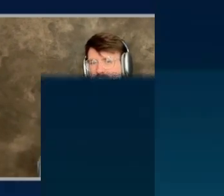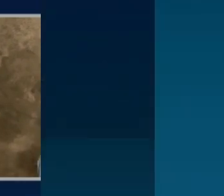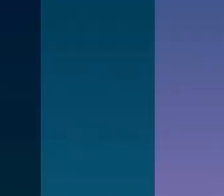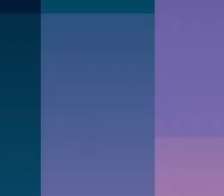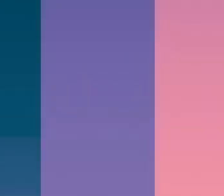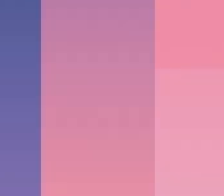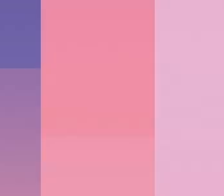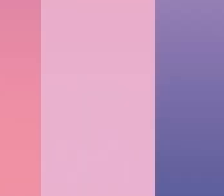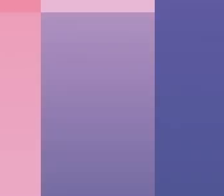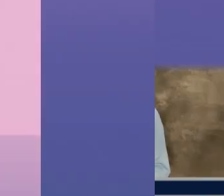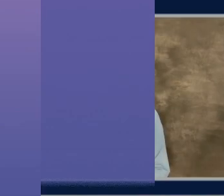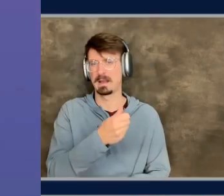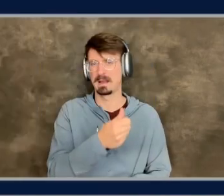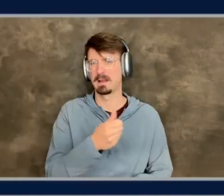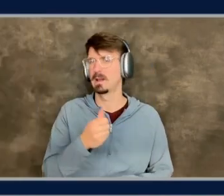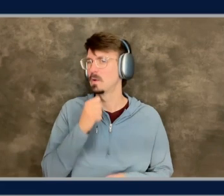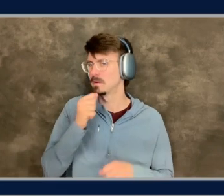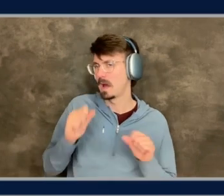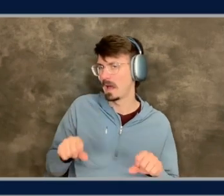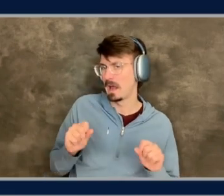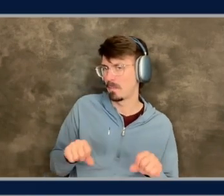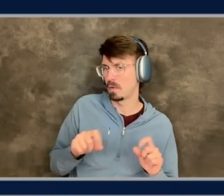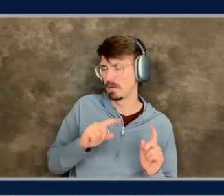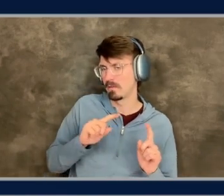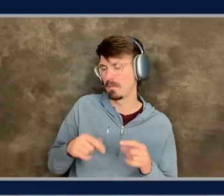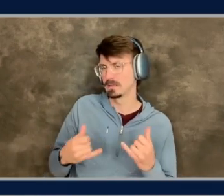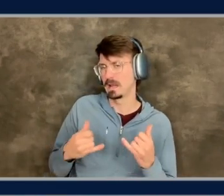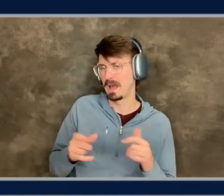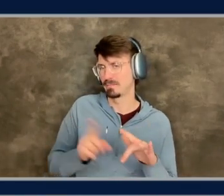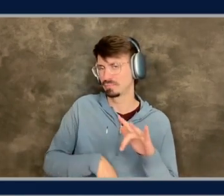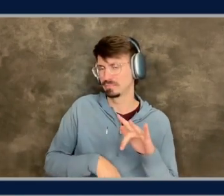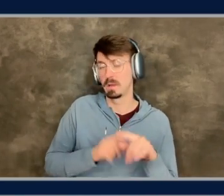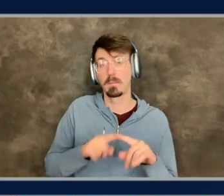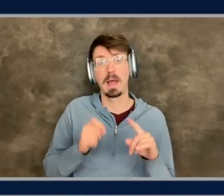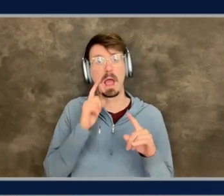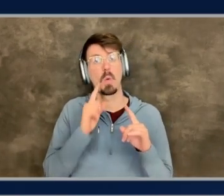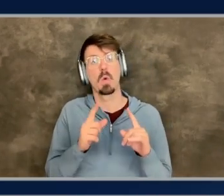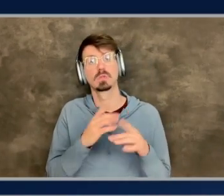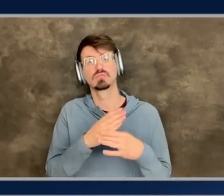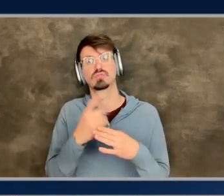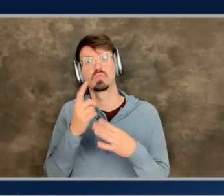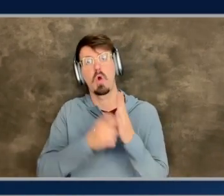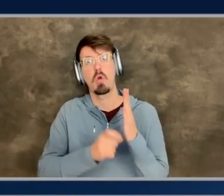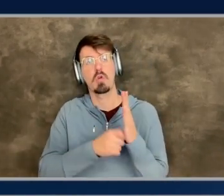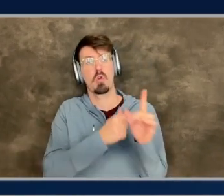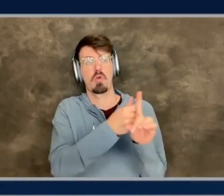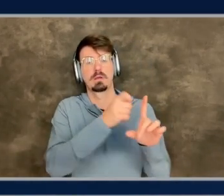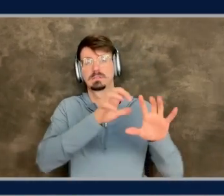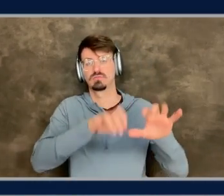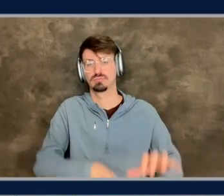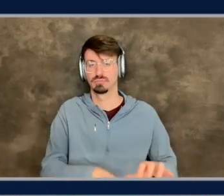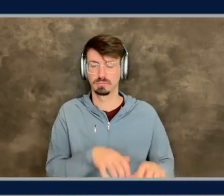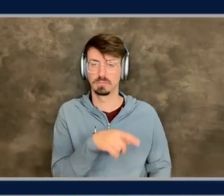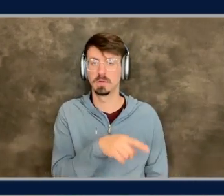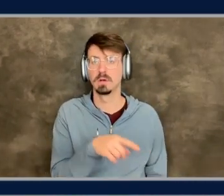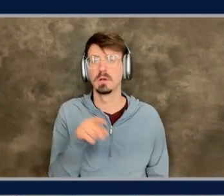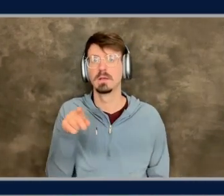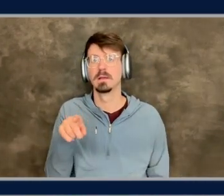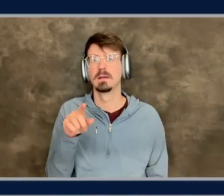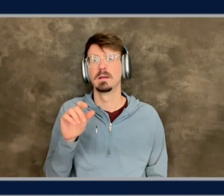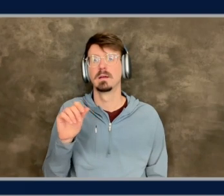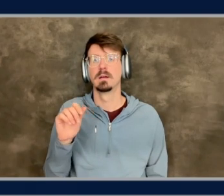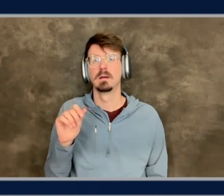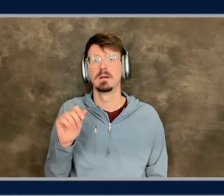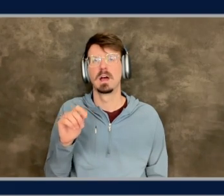be here with us Yeah. today. I'm going to share an article that he's written, and so this is agent, like I showed you